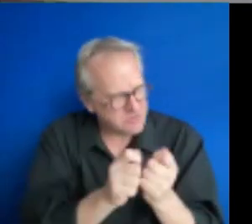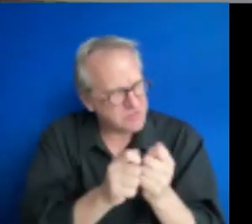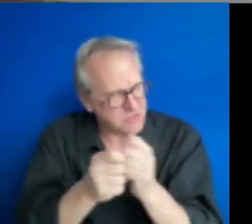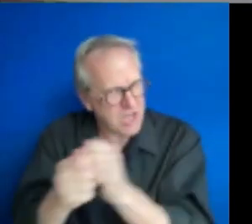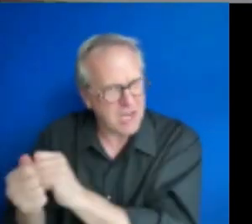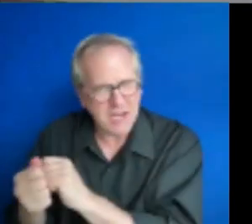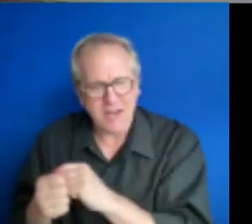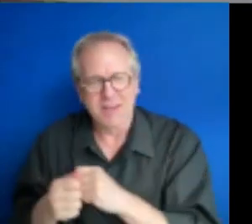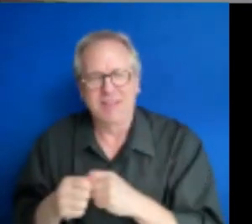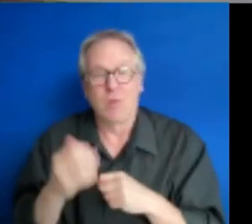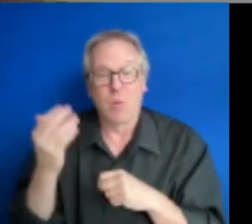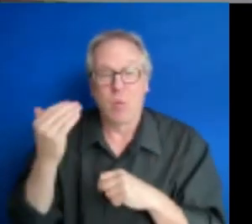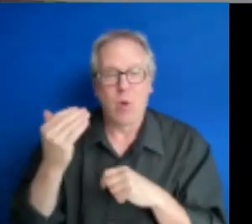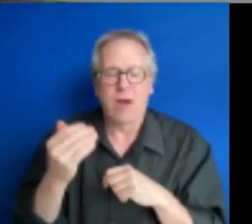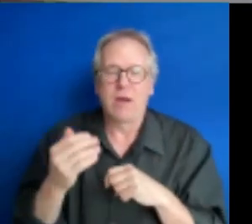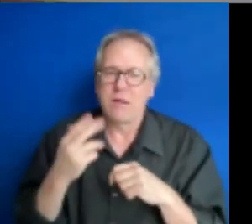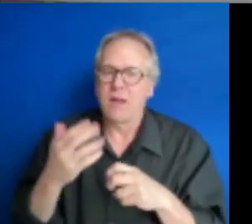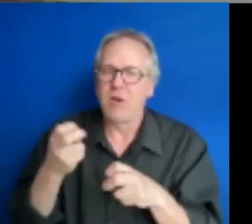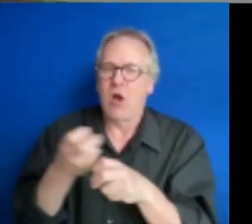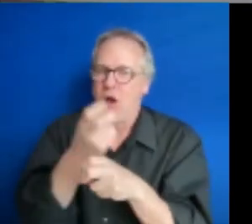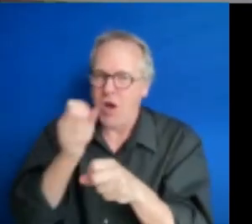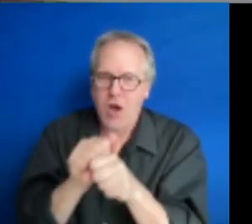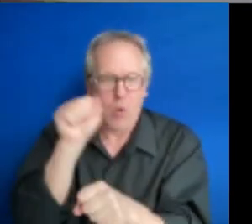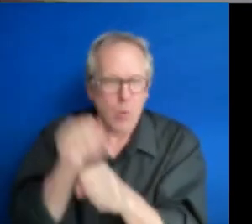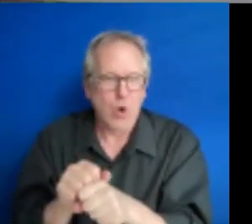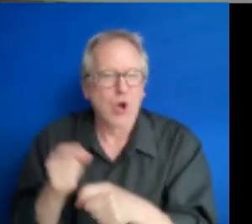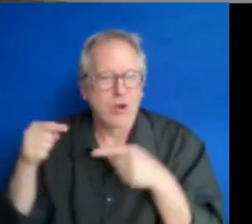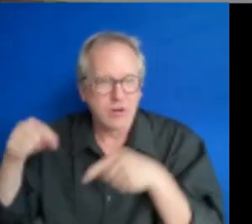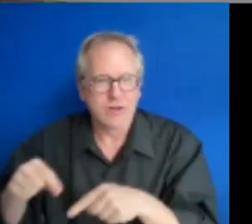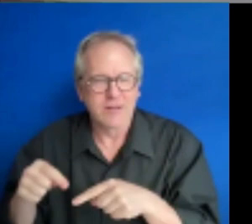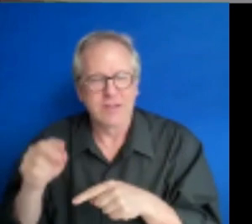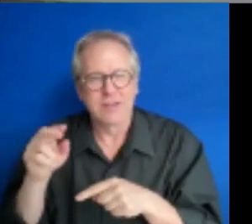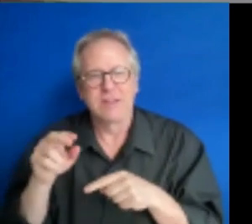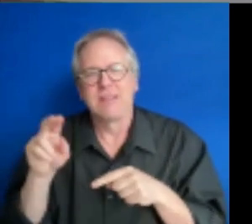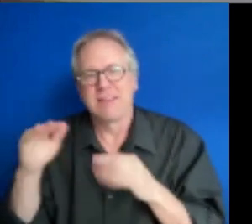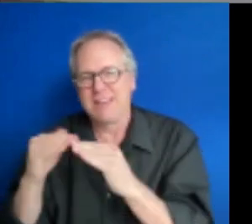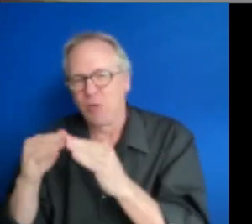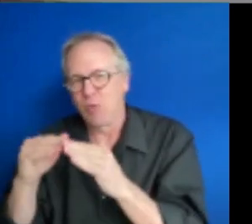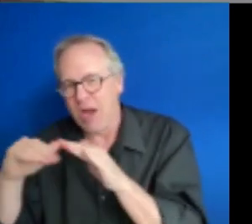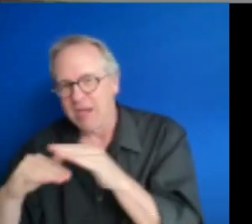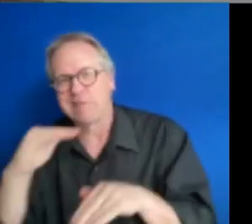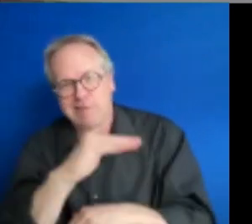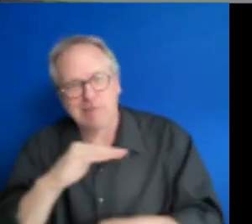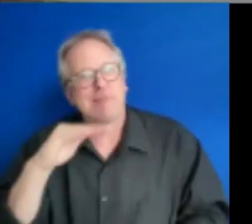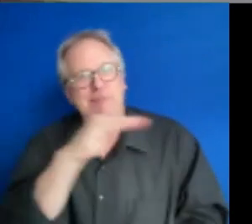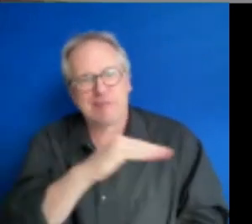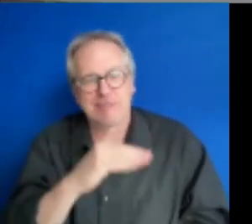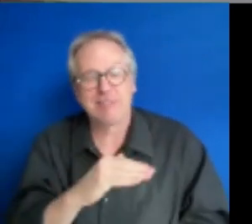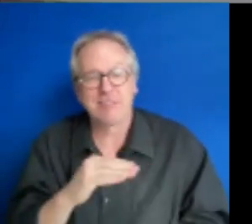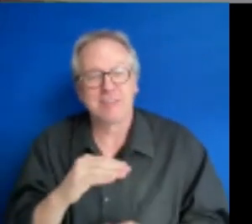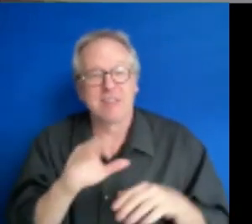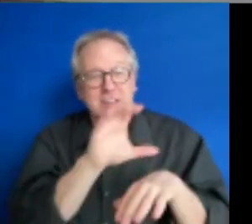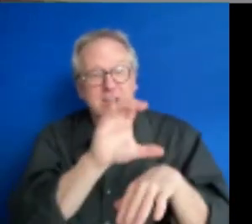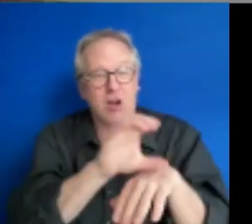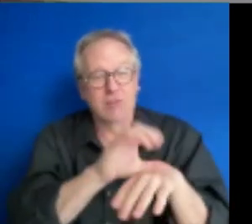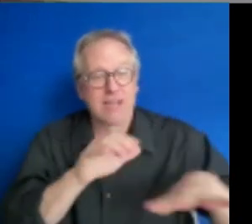been through a lot of hard work and advocacy, both on the part of equal access,